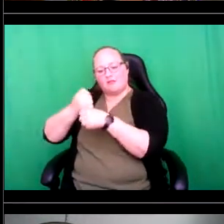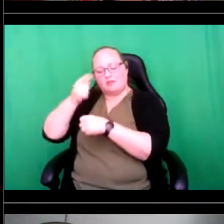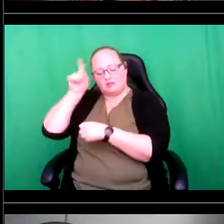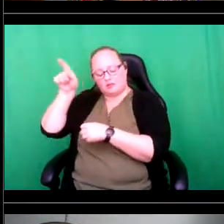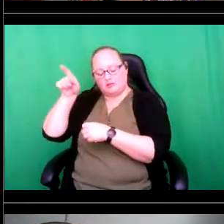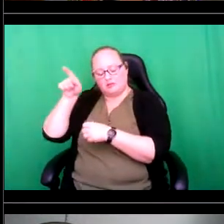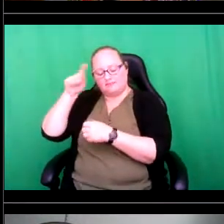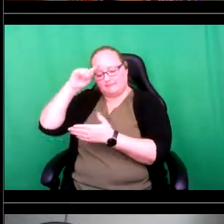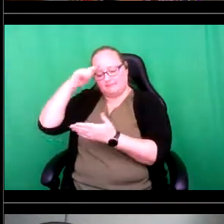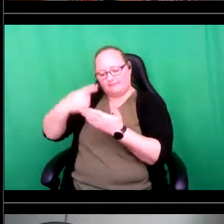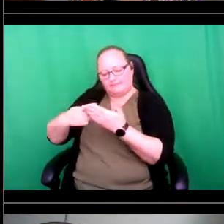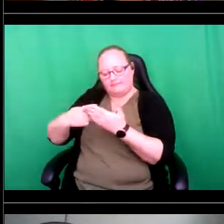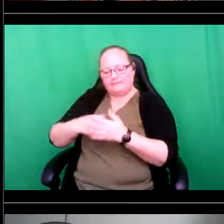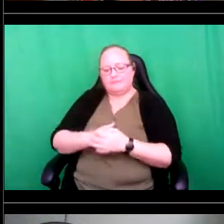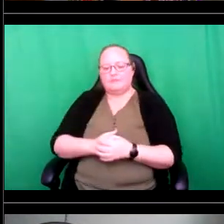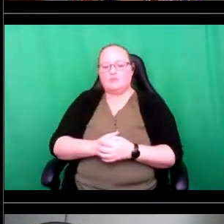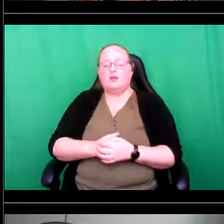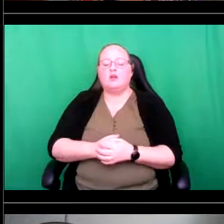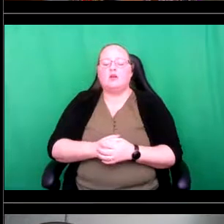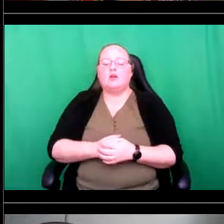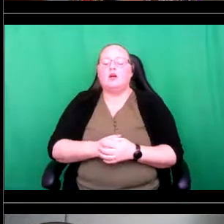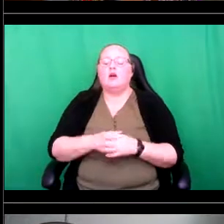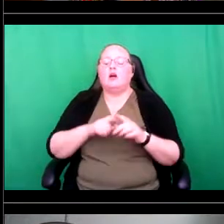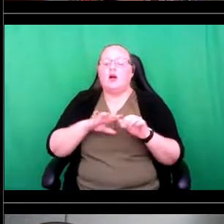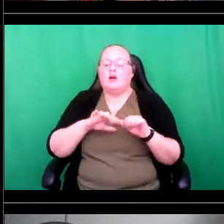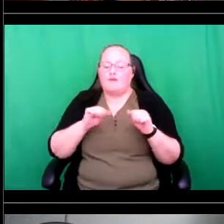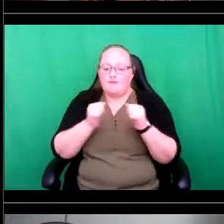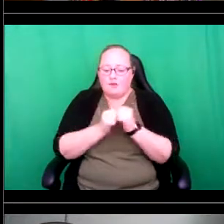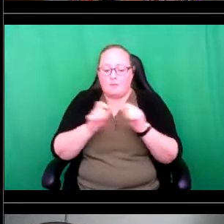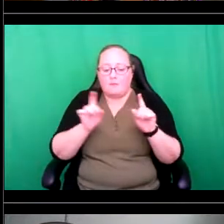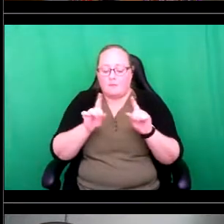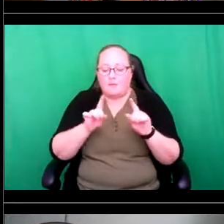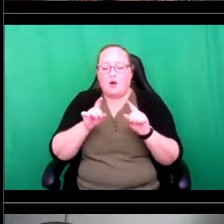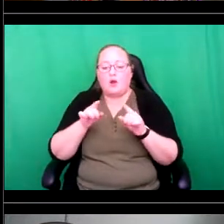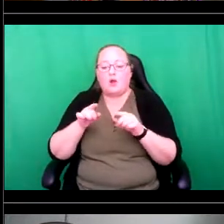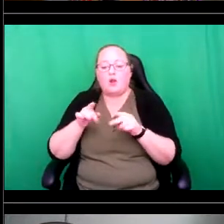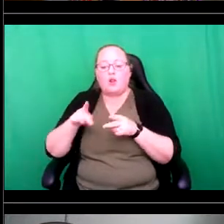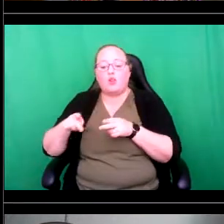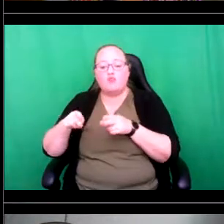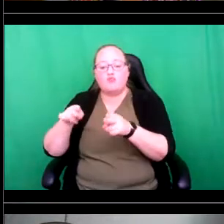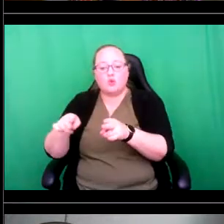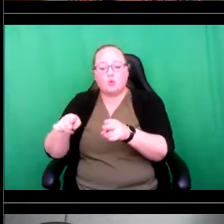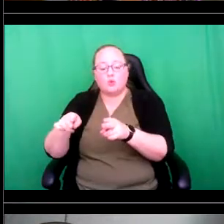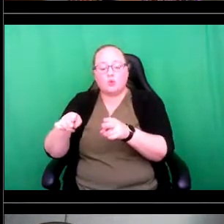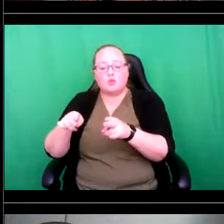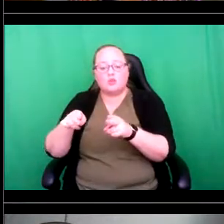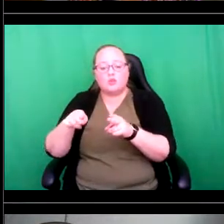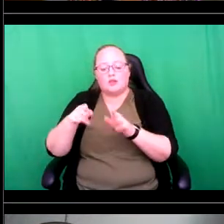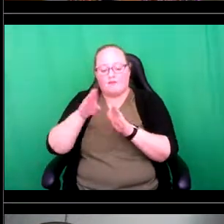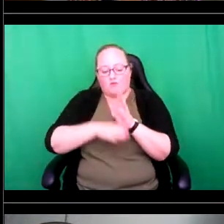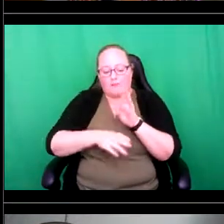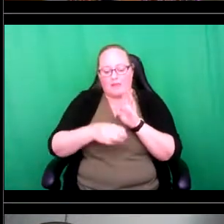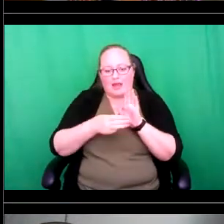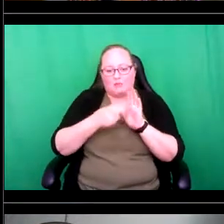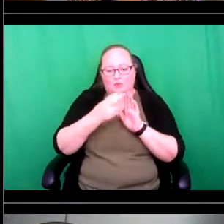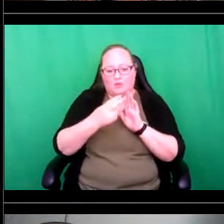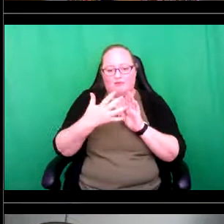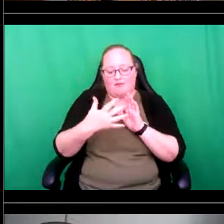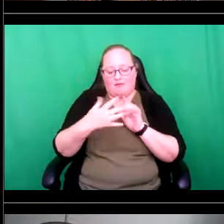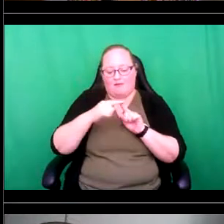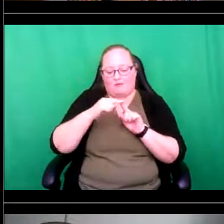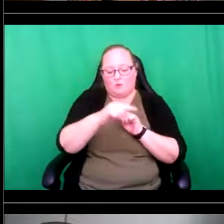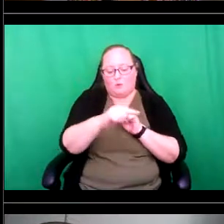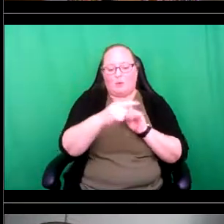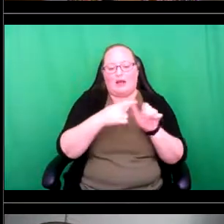There would, to confirm, there would be no charge to use the road itself between the M25 and the A13 junction, and